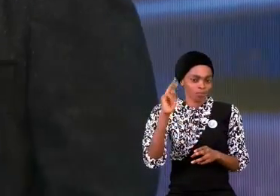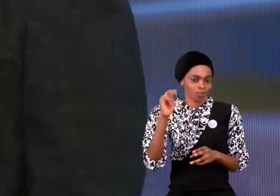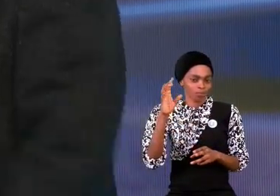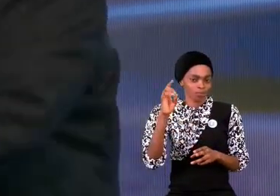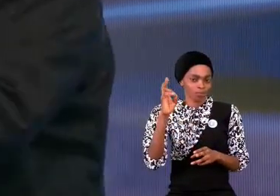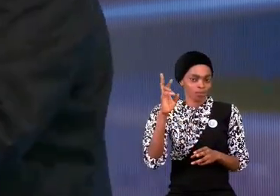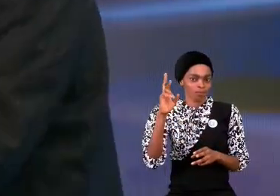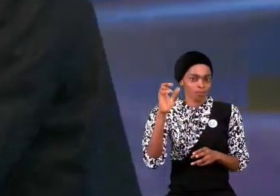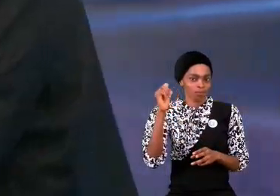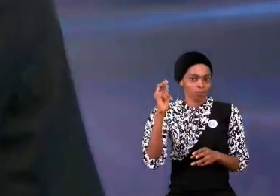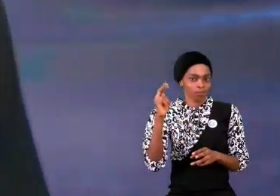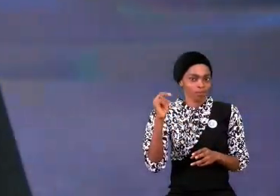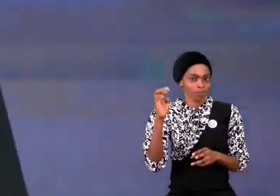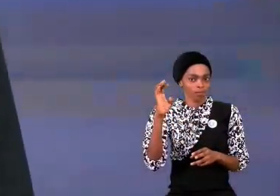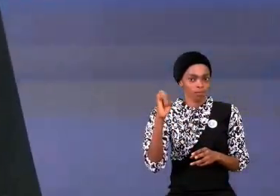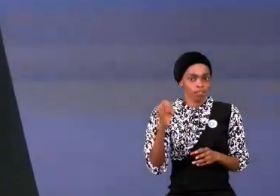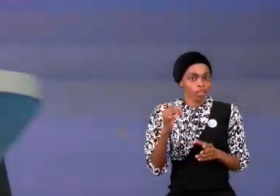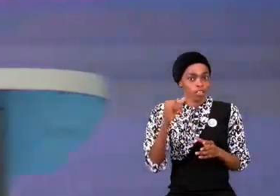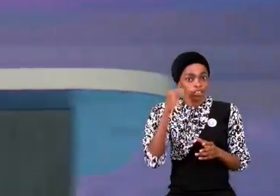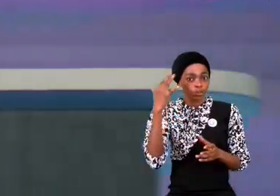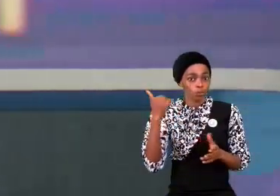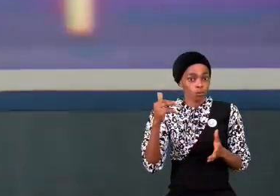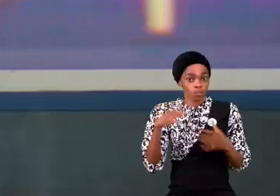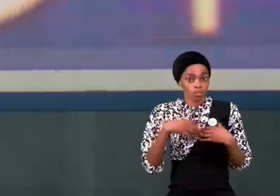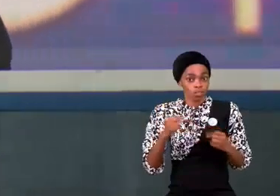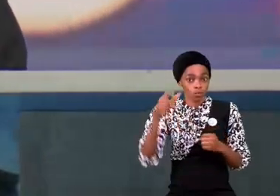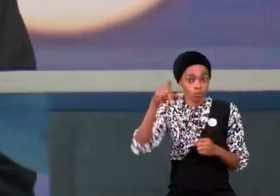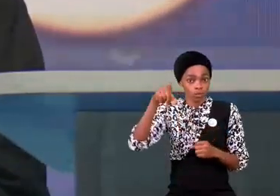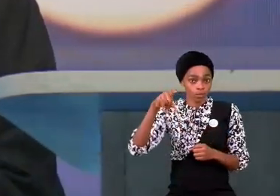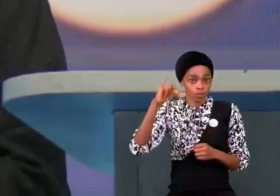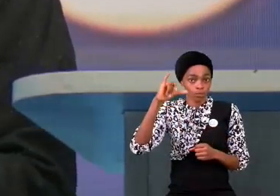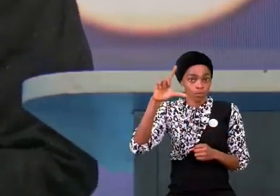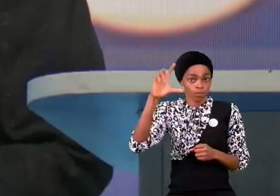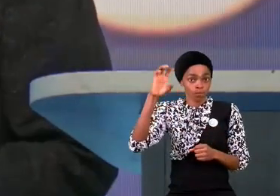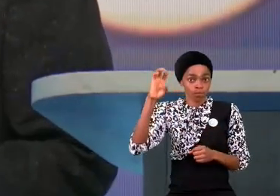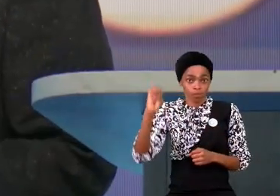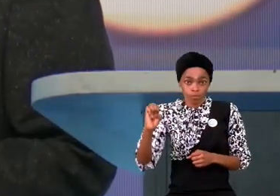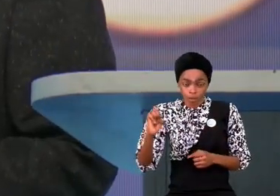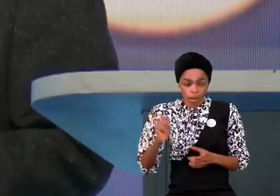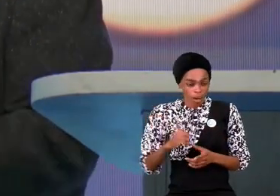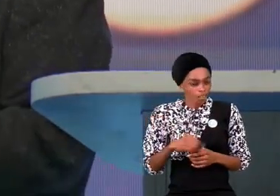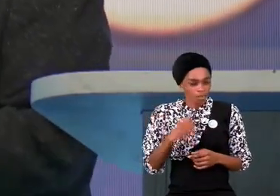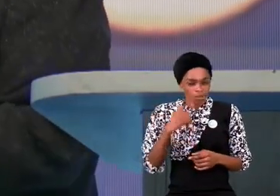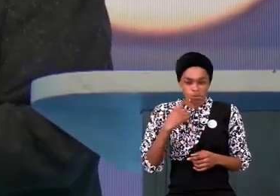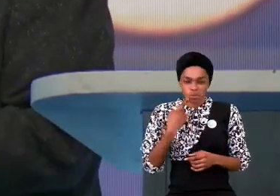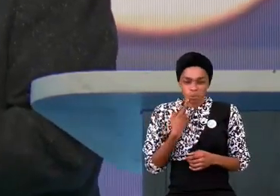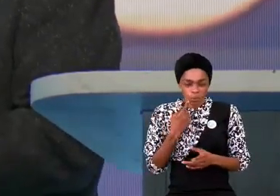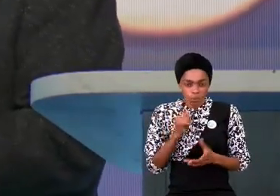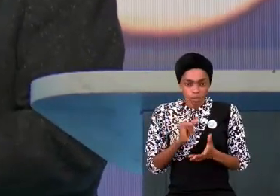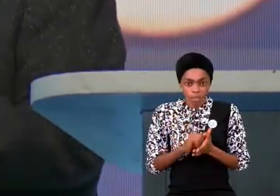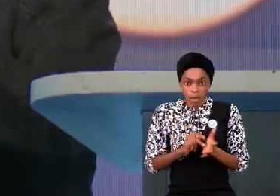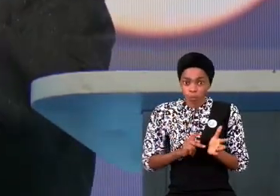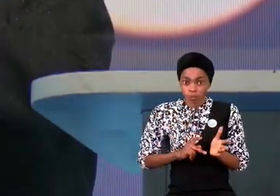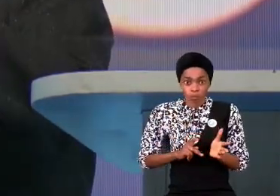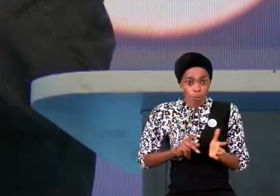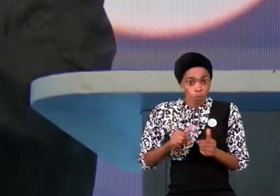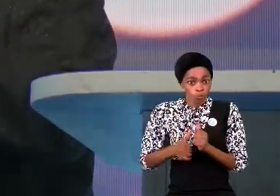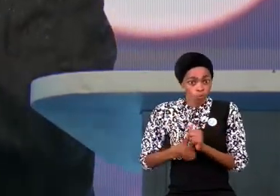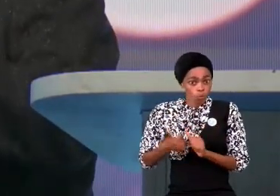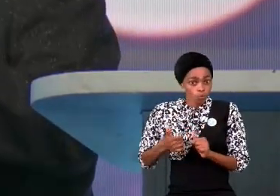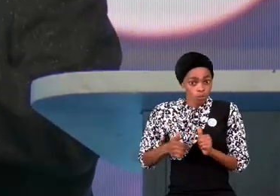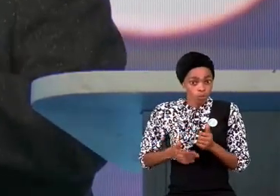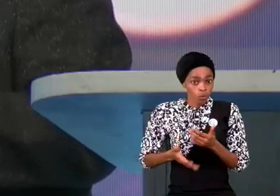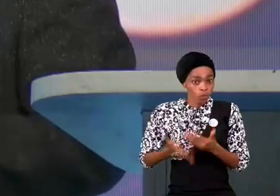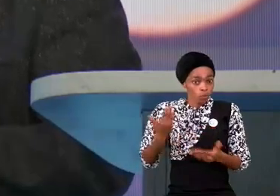almost killed her, until Christ came and carried it away. He did it for her, for